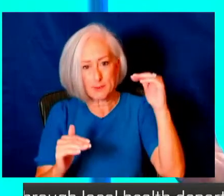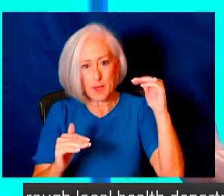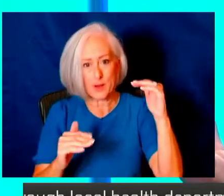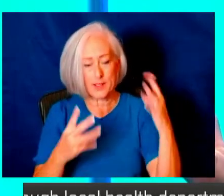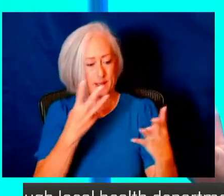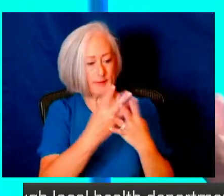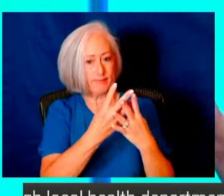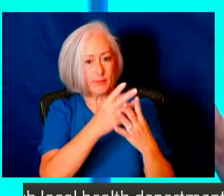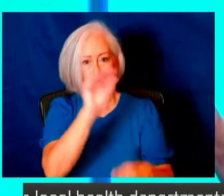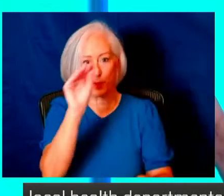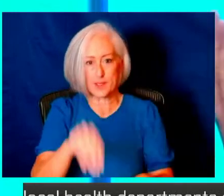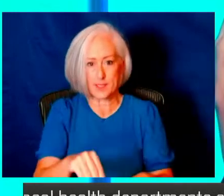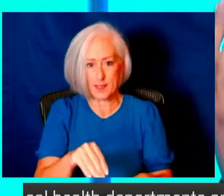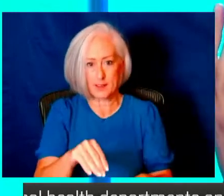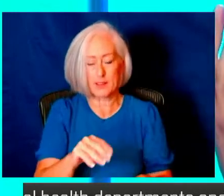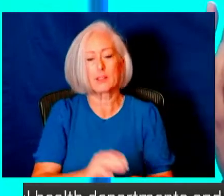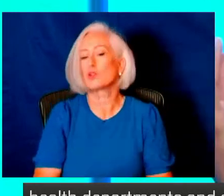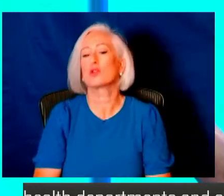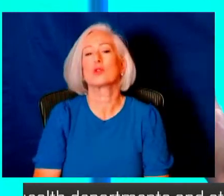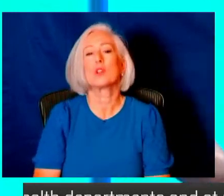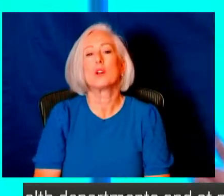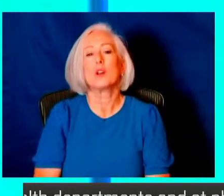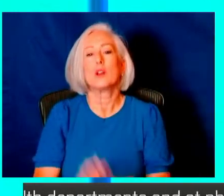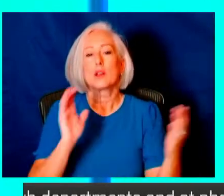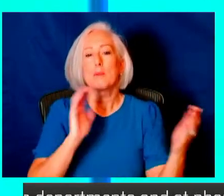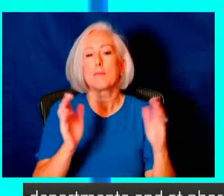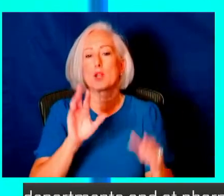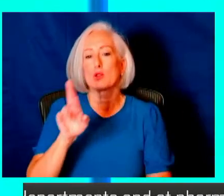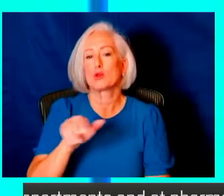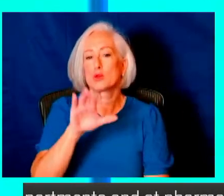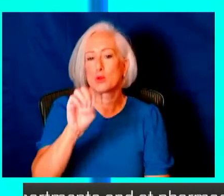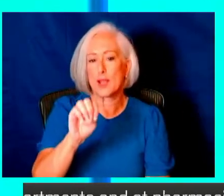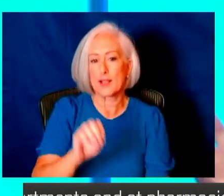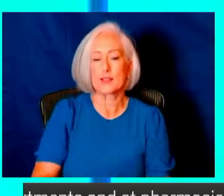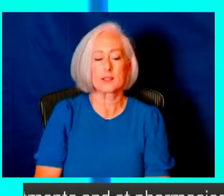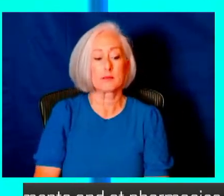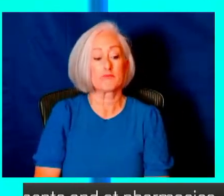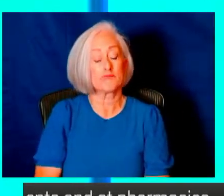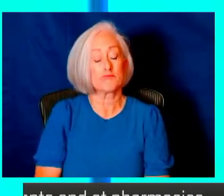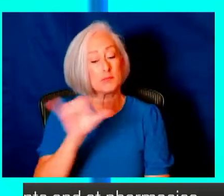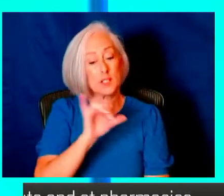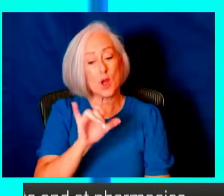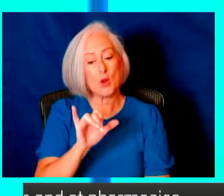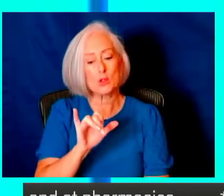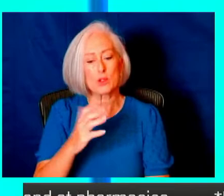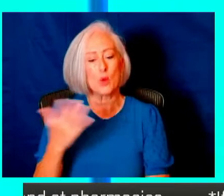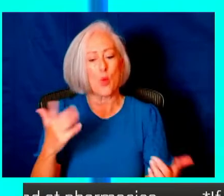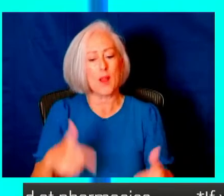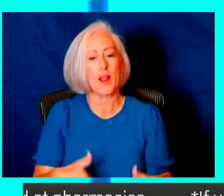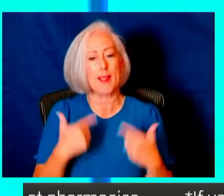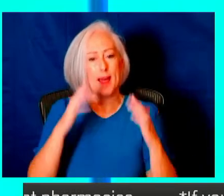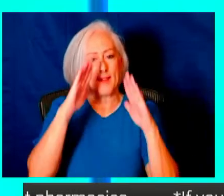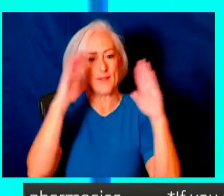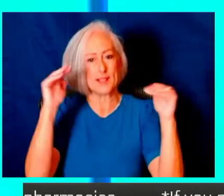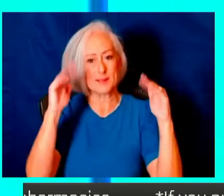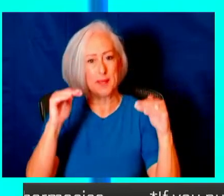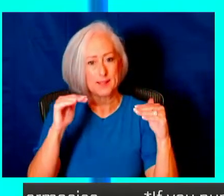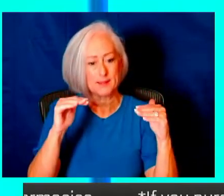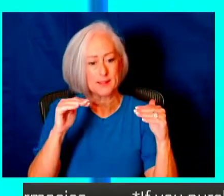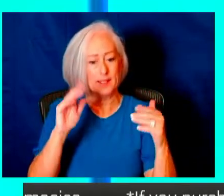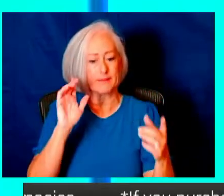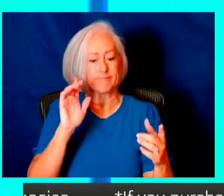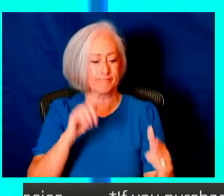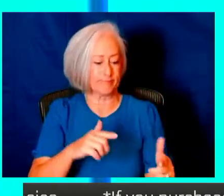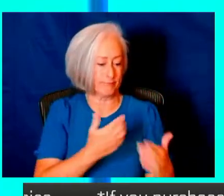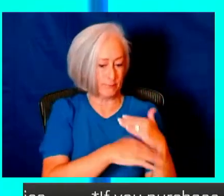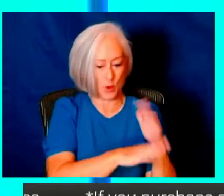about the life expectancy, how the life expectancy has dropped since COVID.